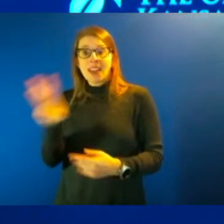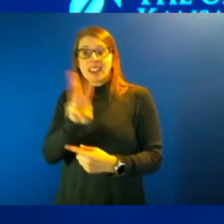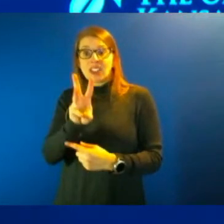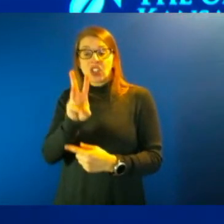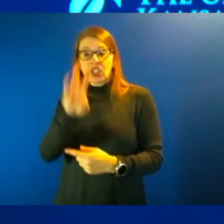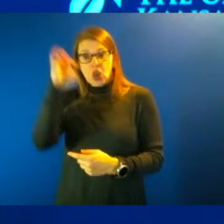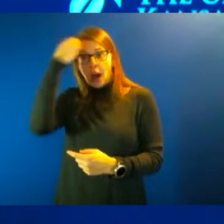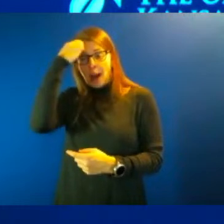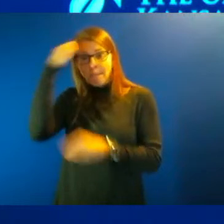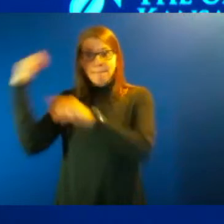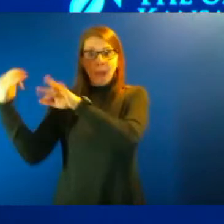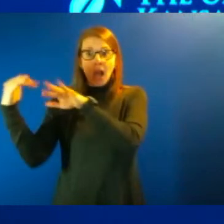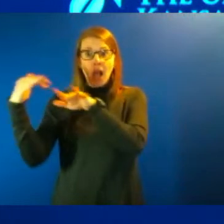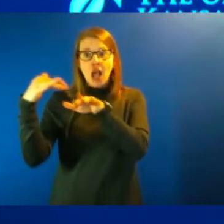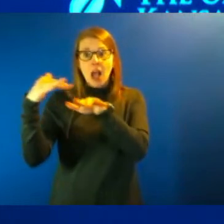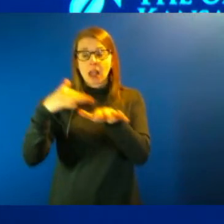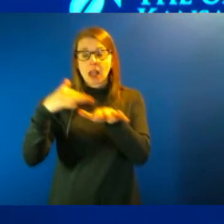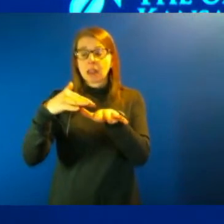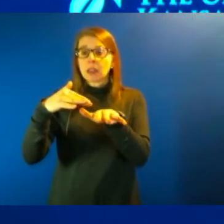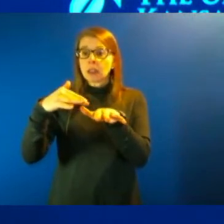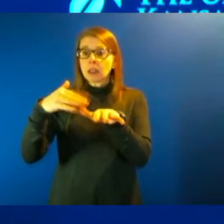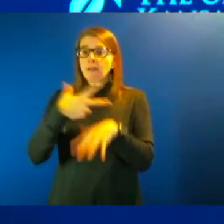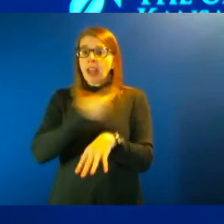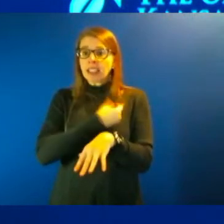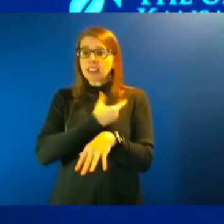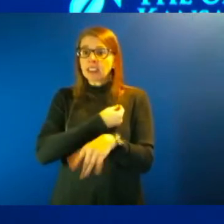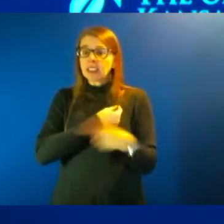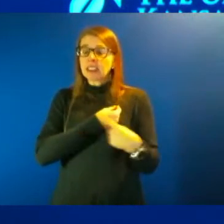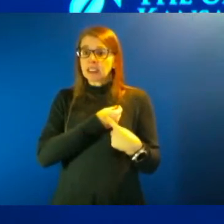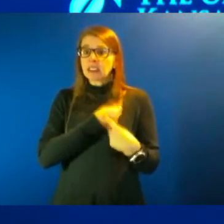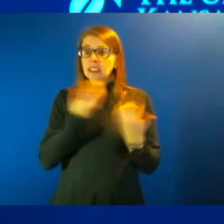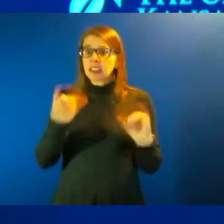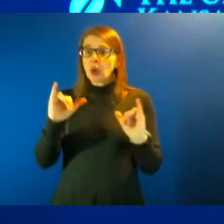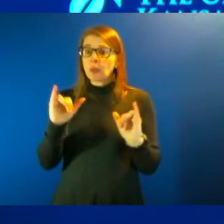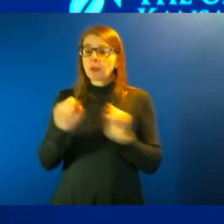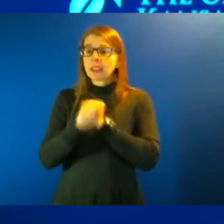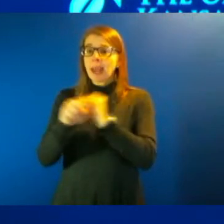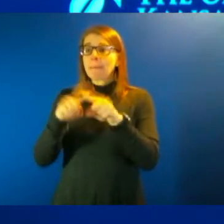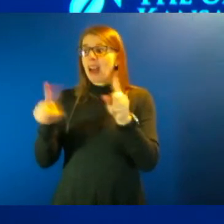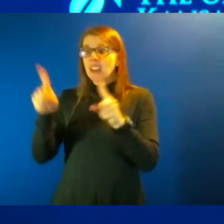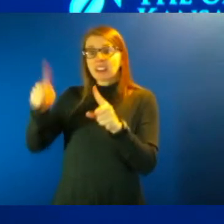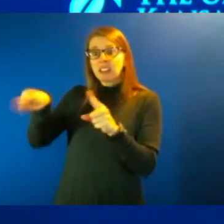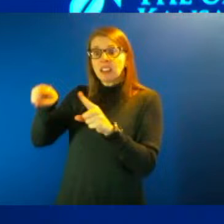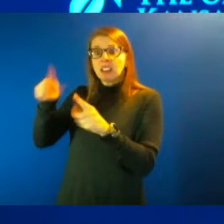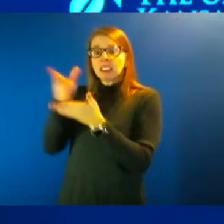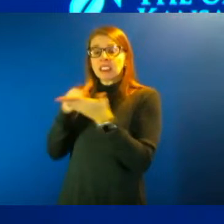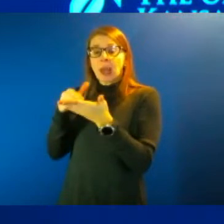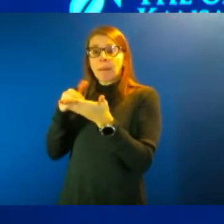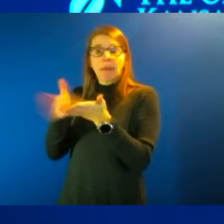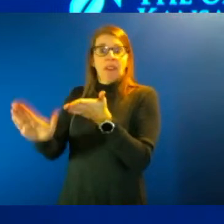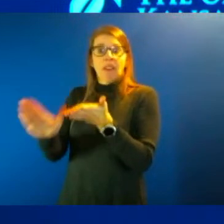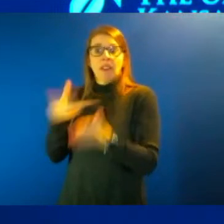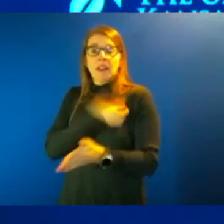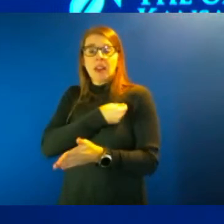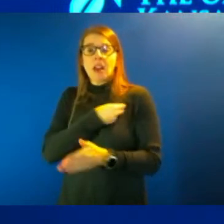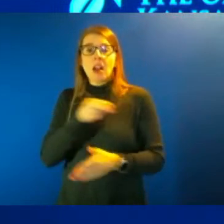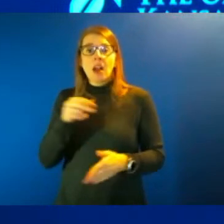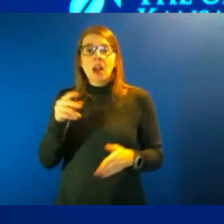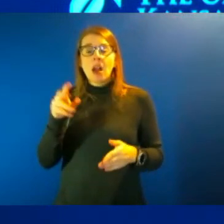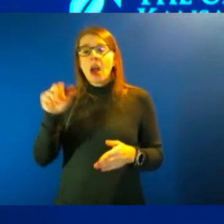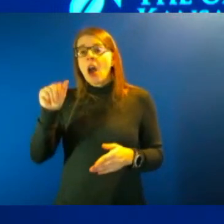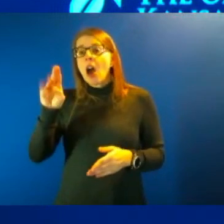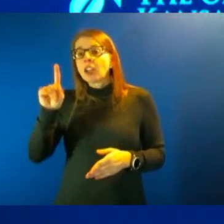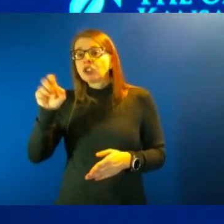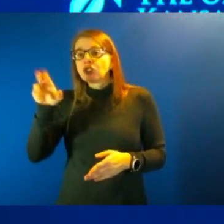So vaccination helps protect you, but there's still an unvaccinated part of the population. And masks are off. And so Austria, Germany, now going back to